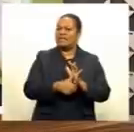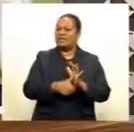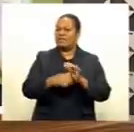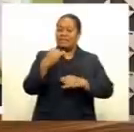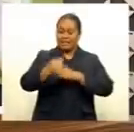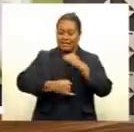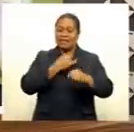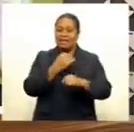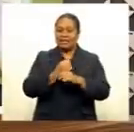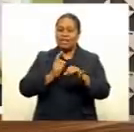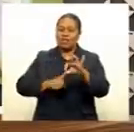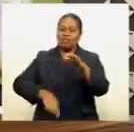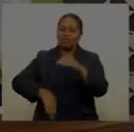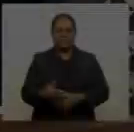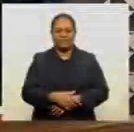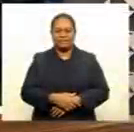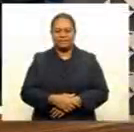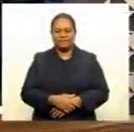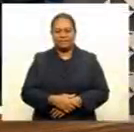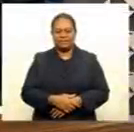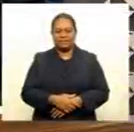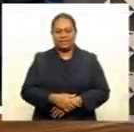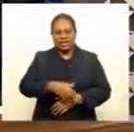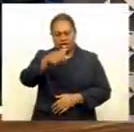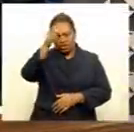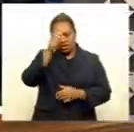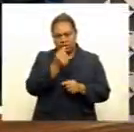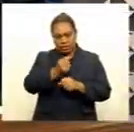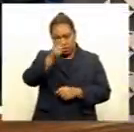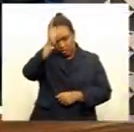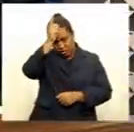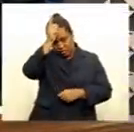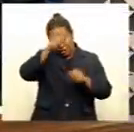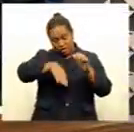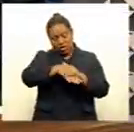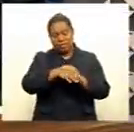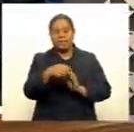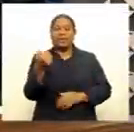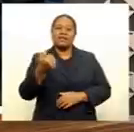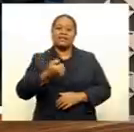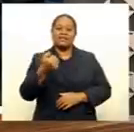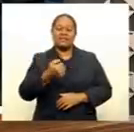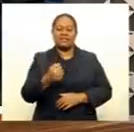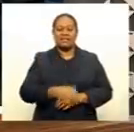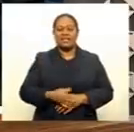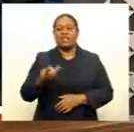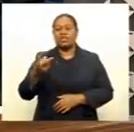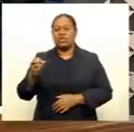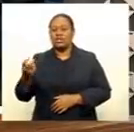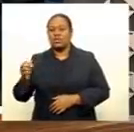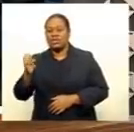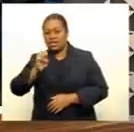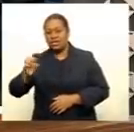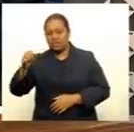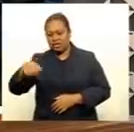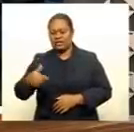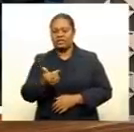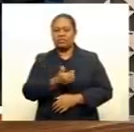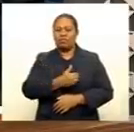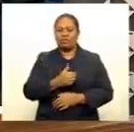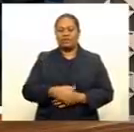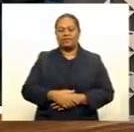goal-scoring record for men's football. Germany booked the last top 16 spot at Euro 2020 this morning, the side coming from